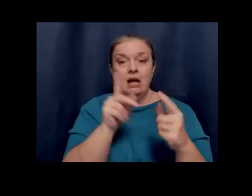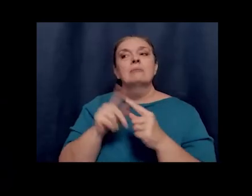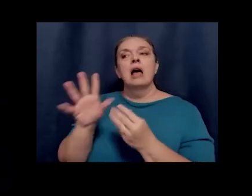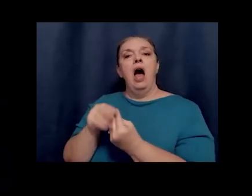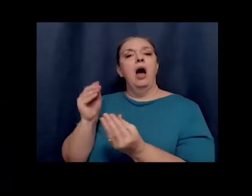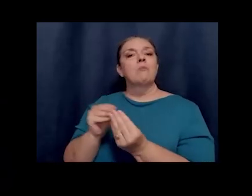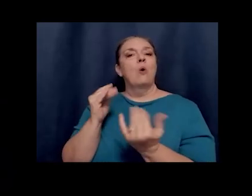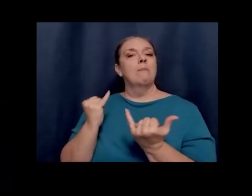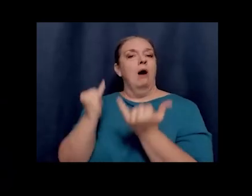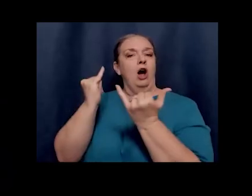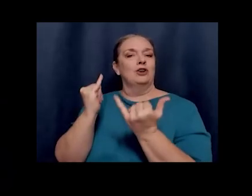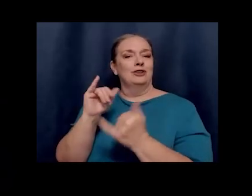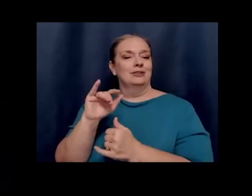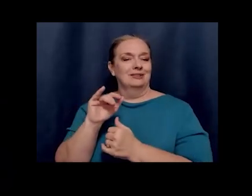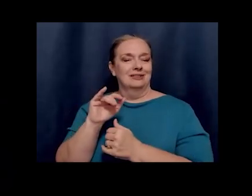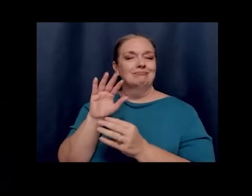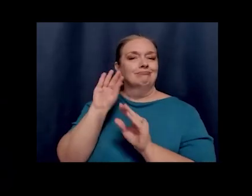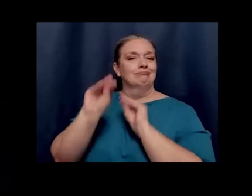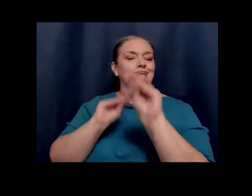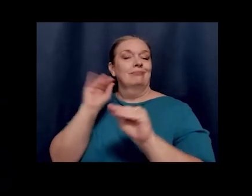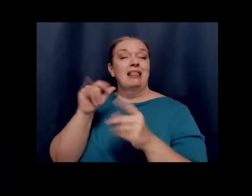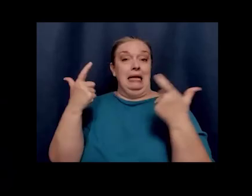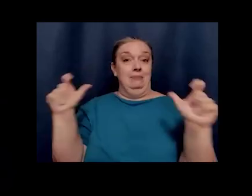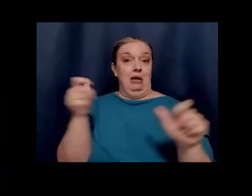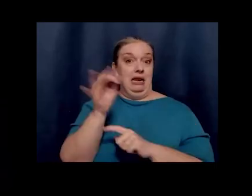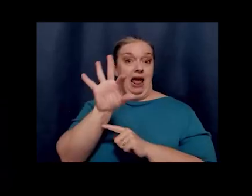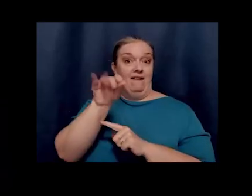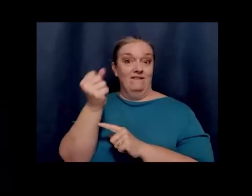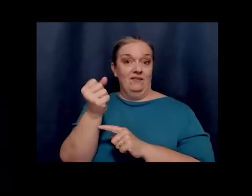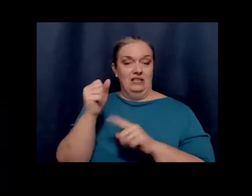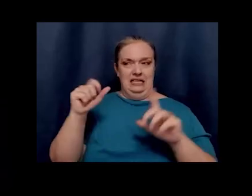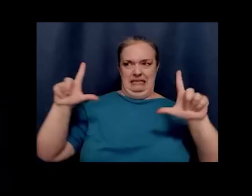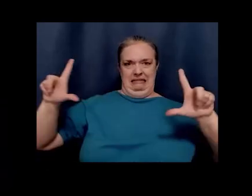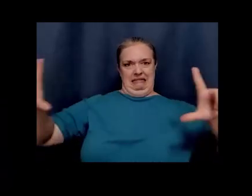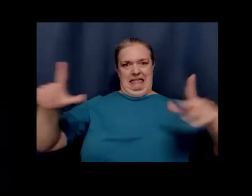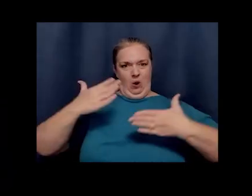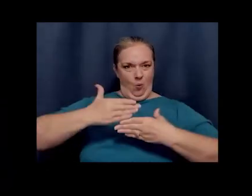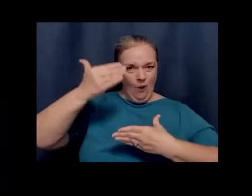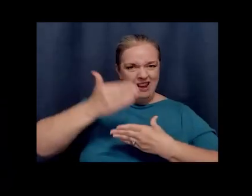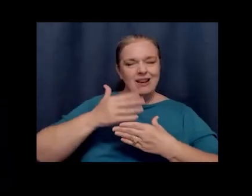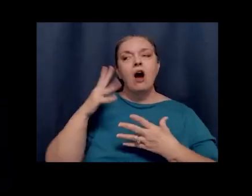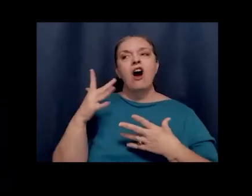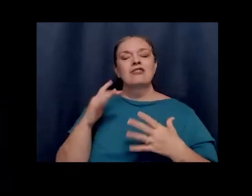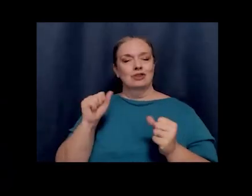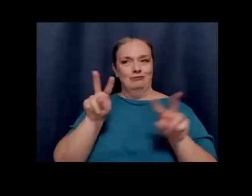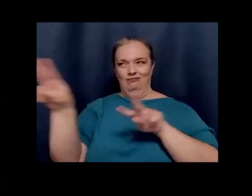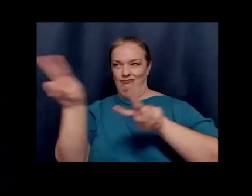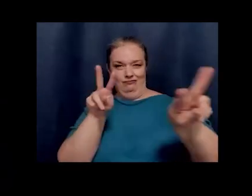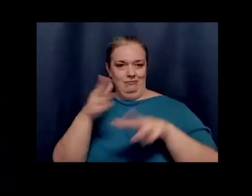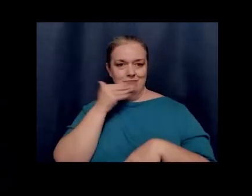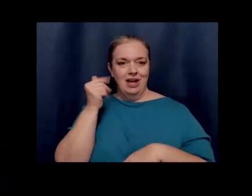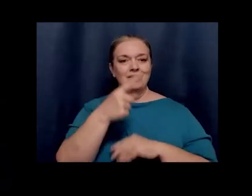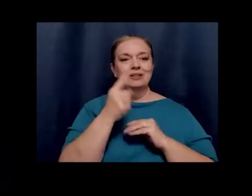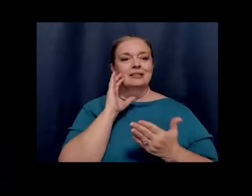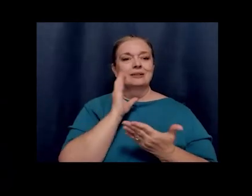large 1950s picture windows to optimize her views. Here is the image from the exhibition.